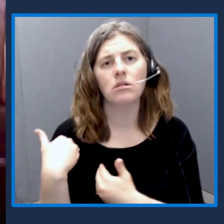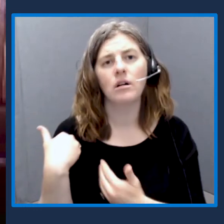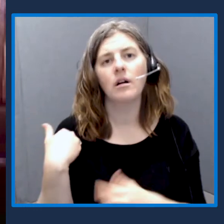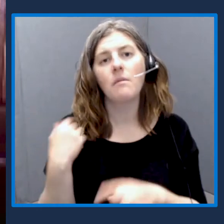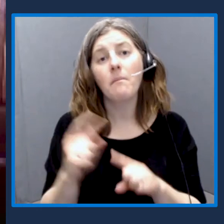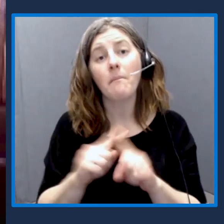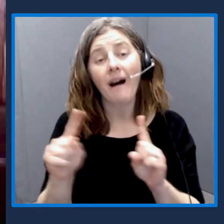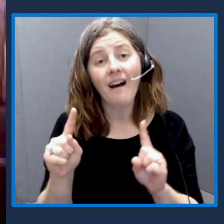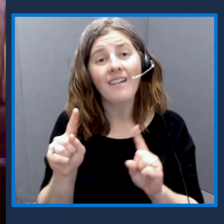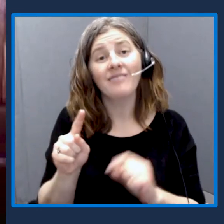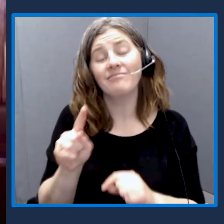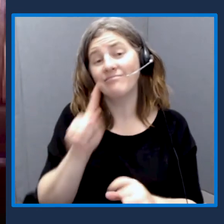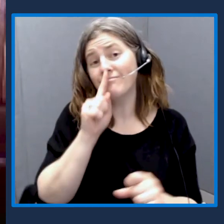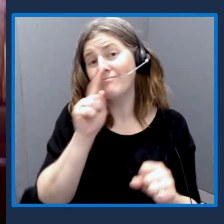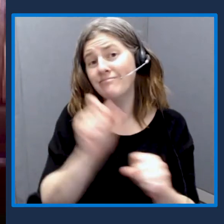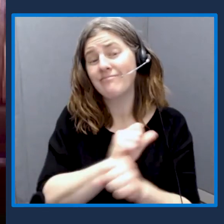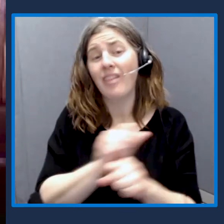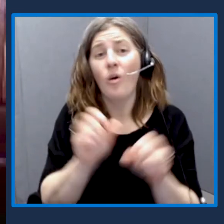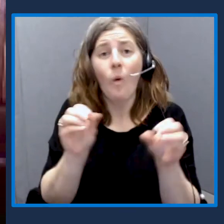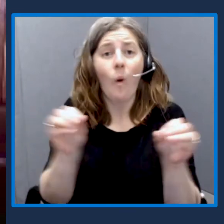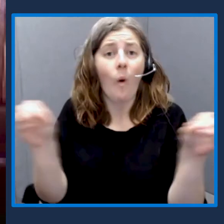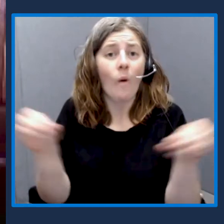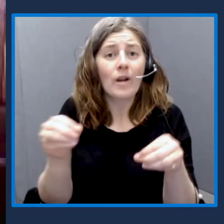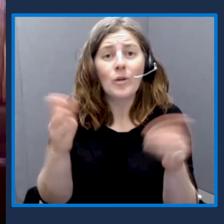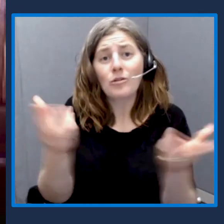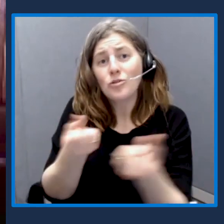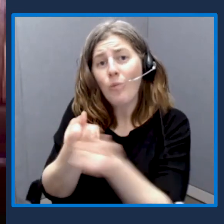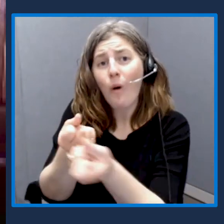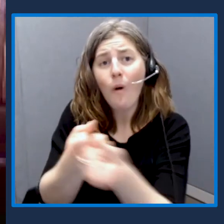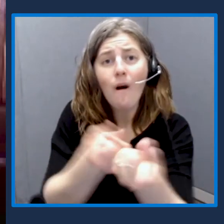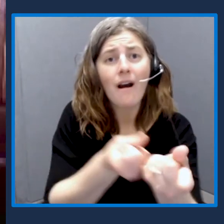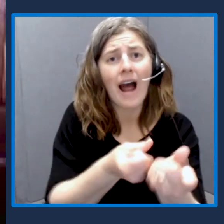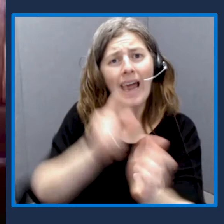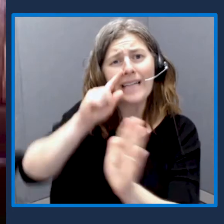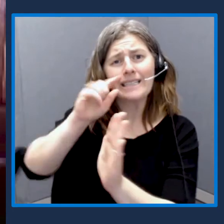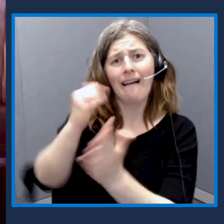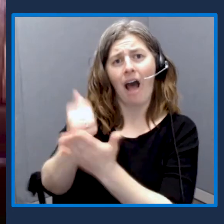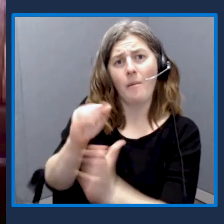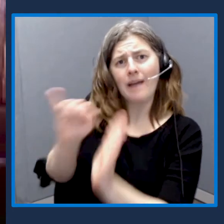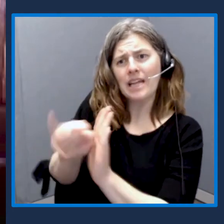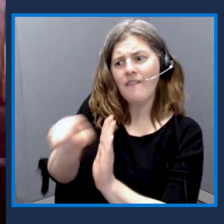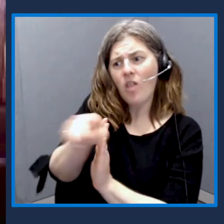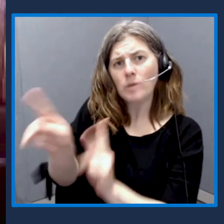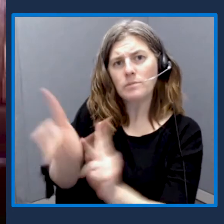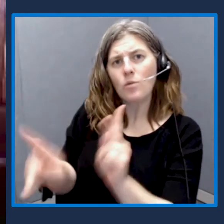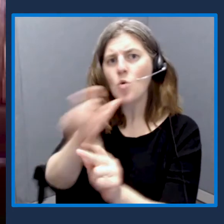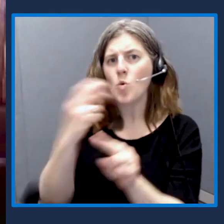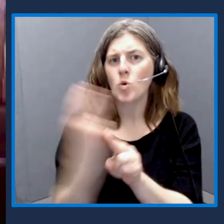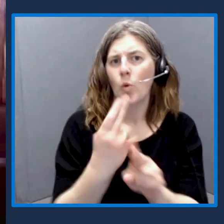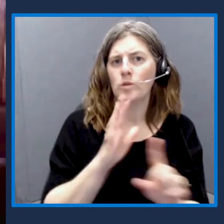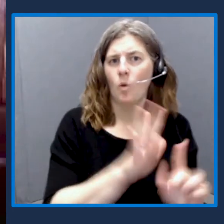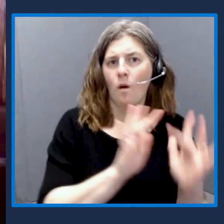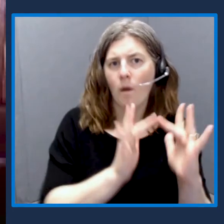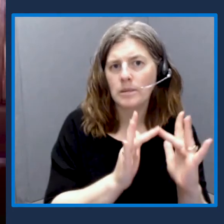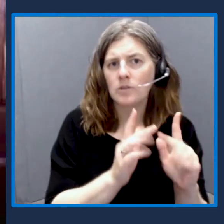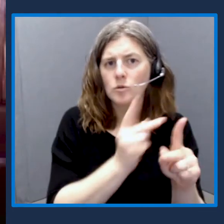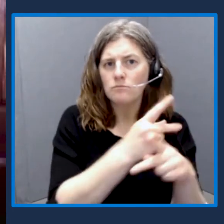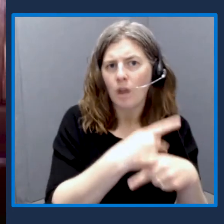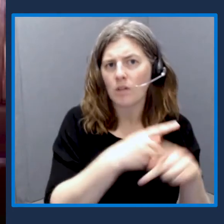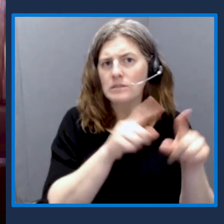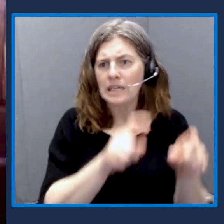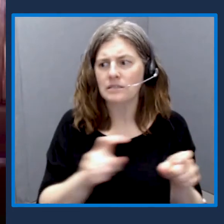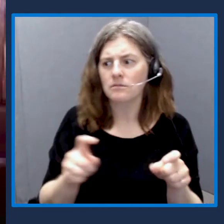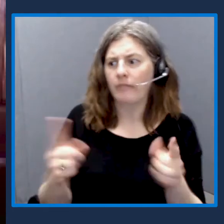but there are organizations that will support you in identifying folks to test